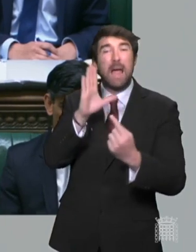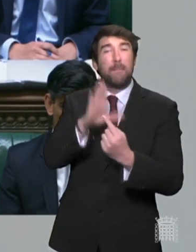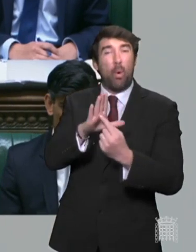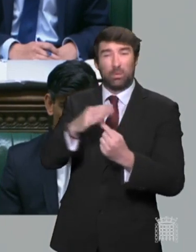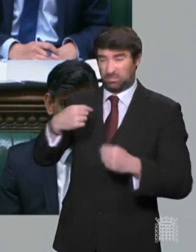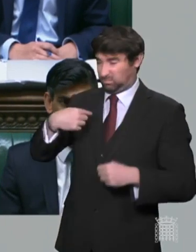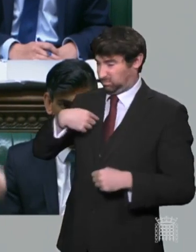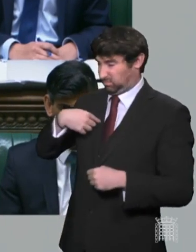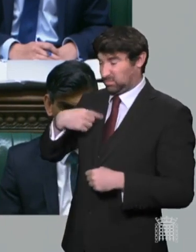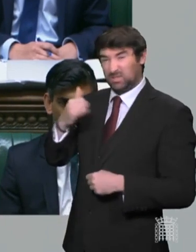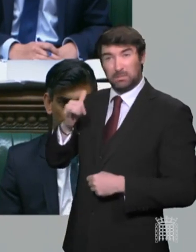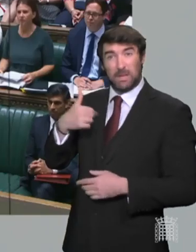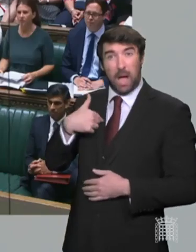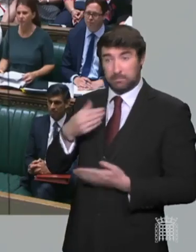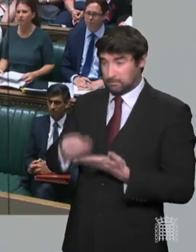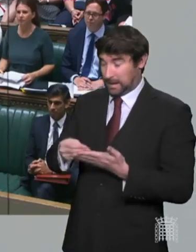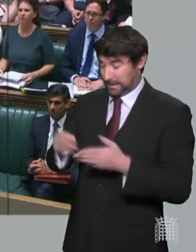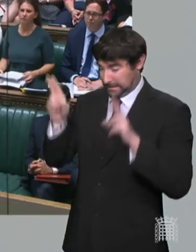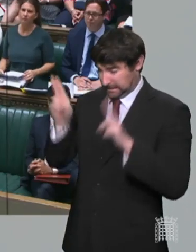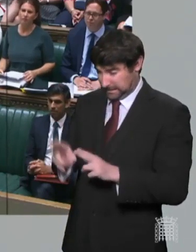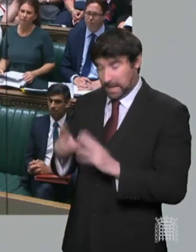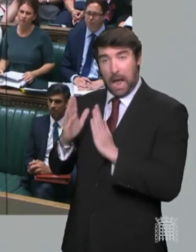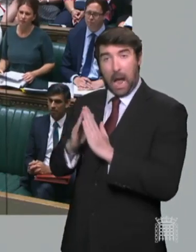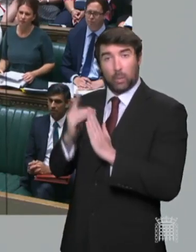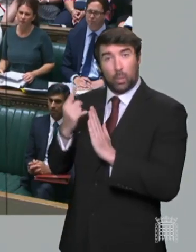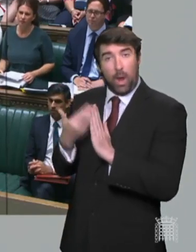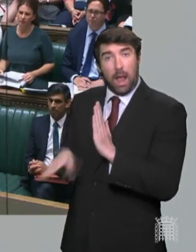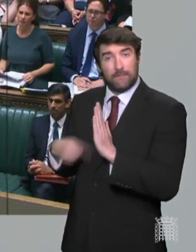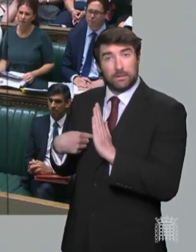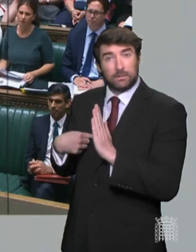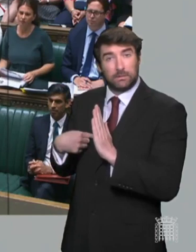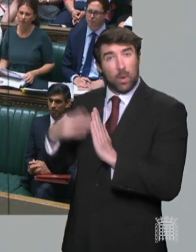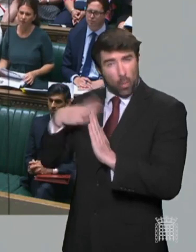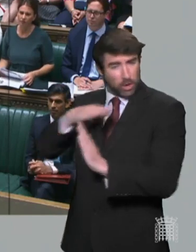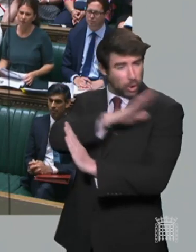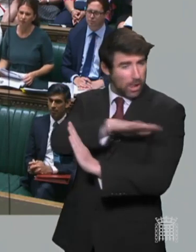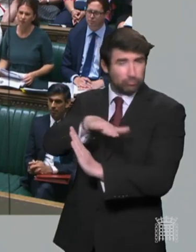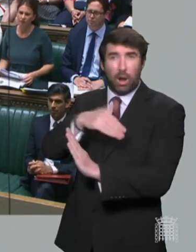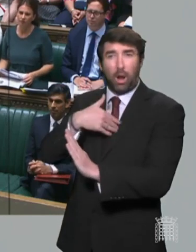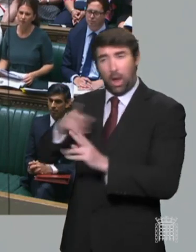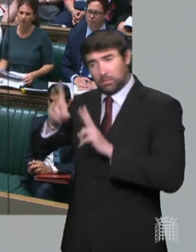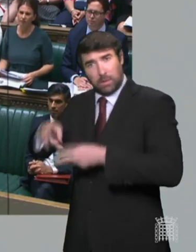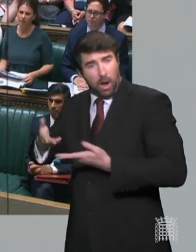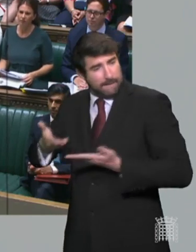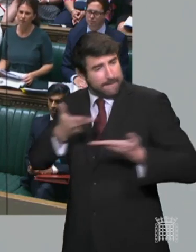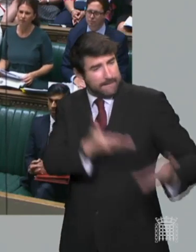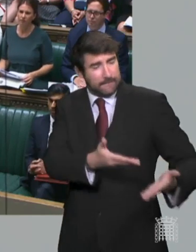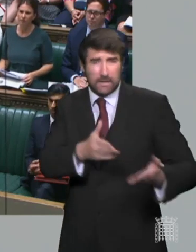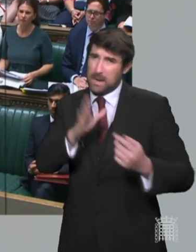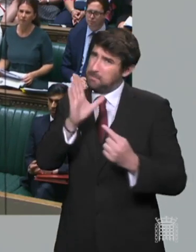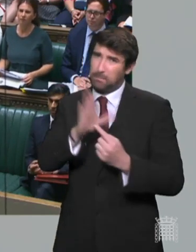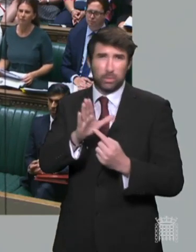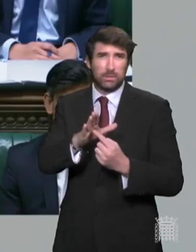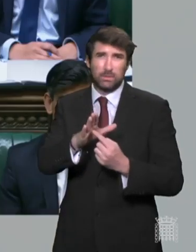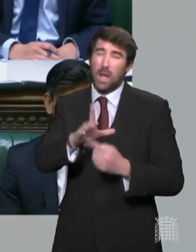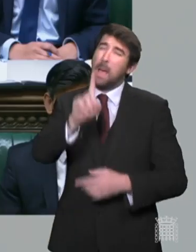children. This is the government that is not only dealing with that problem, but understands that in order to deal with the problems of the NHS backlogs, you